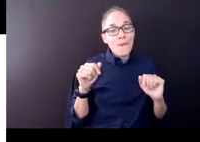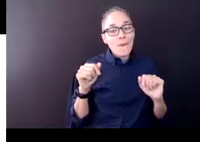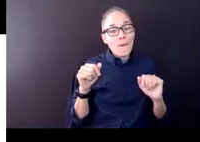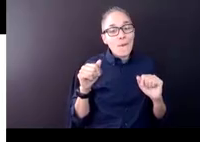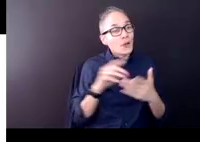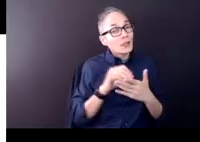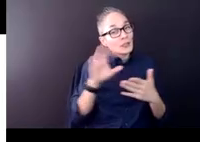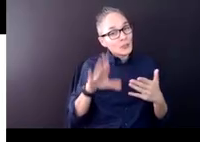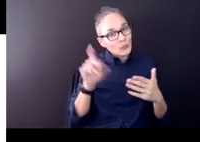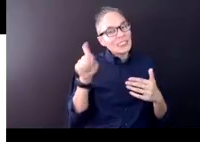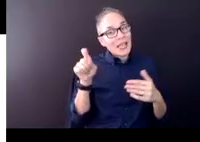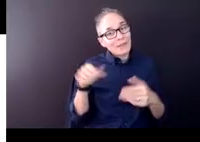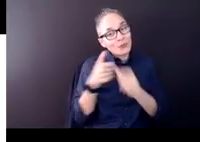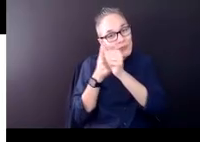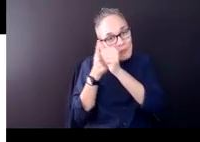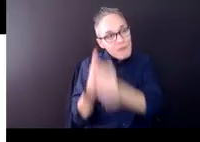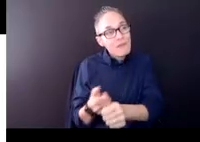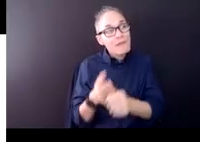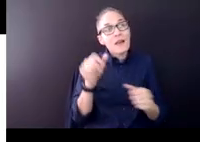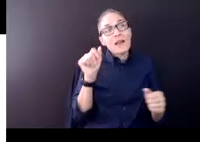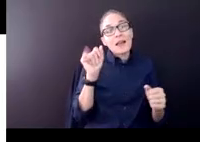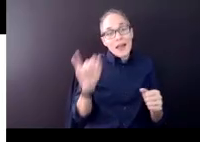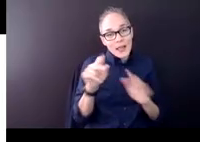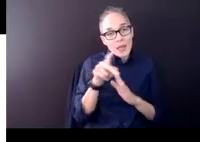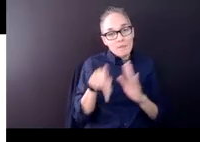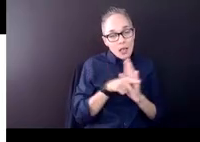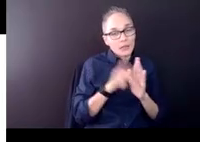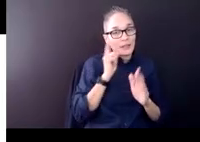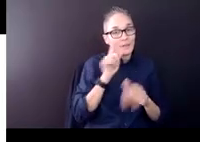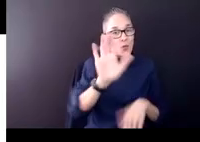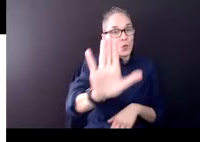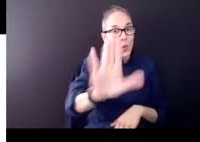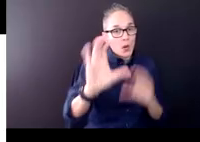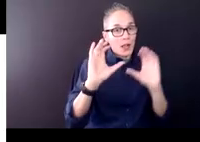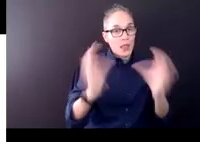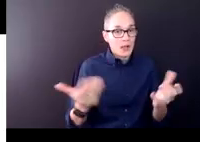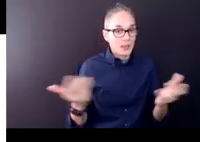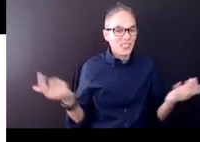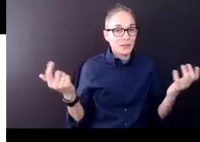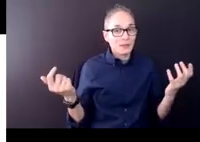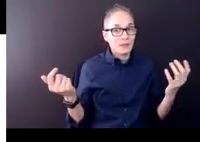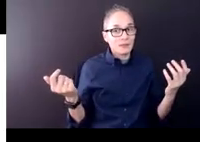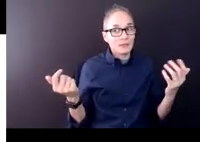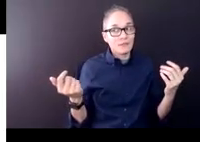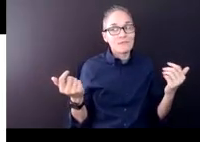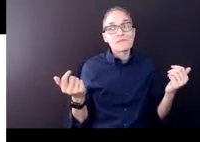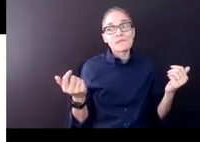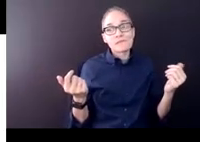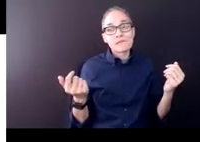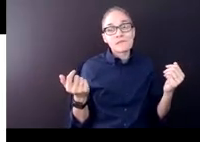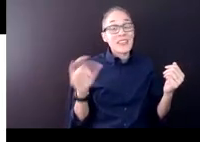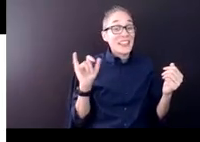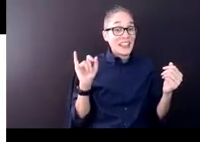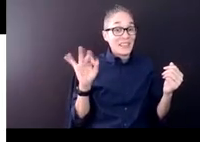Students must adhere to the AI use policy for your class. Now, again, uh,